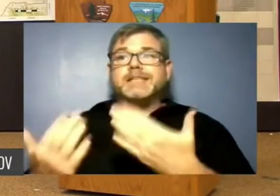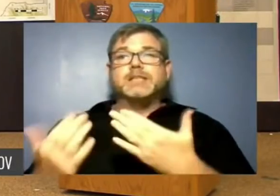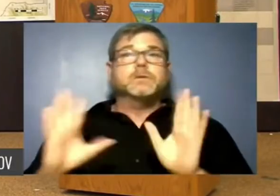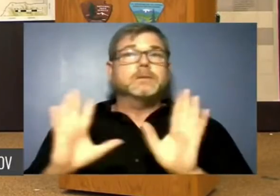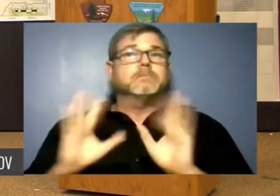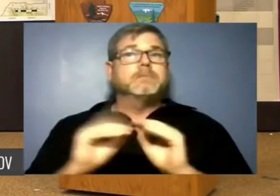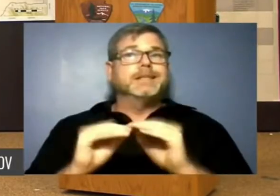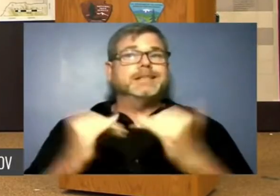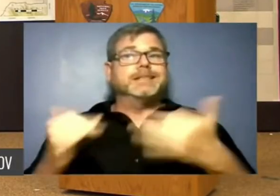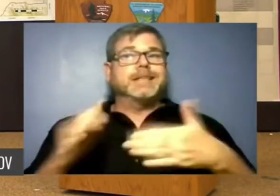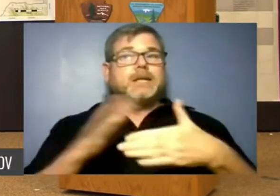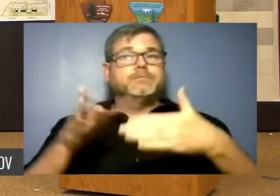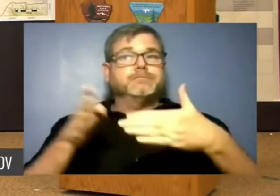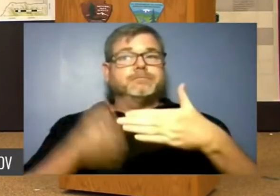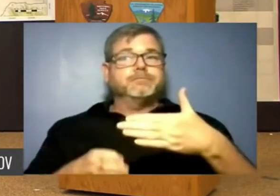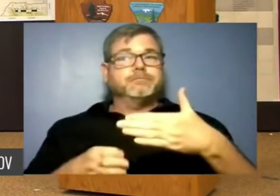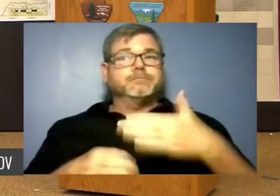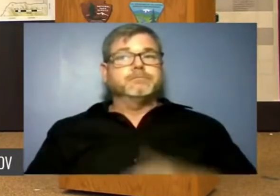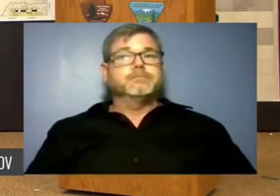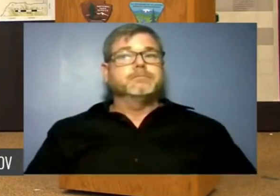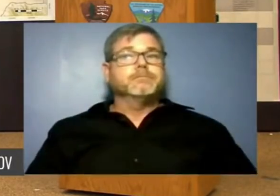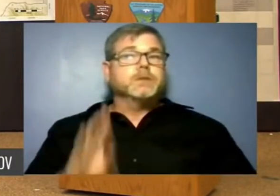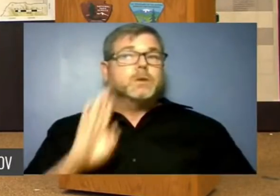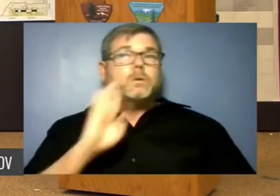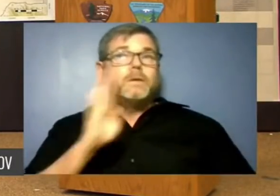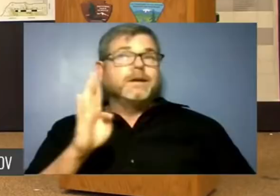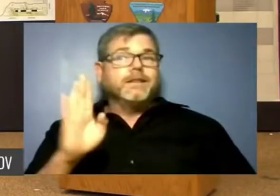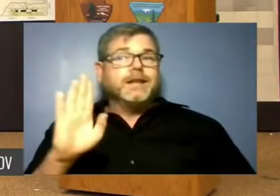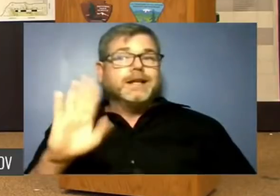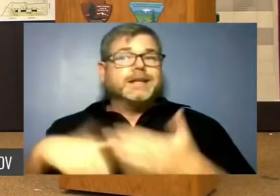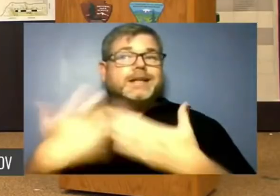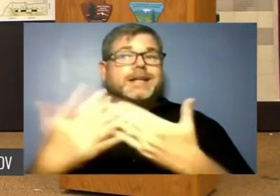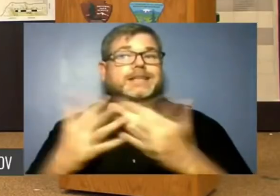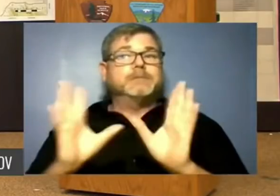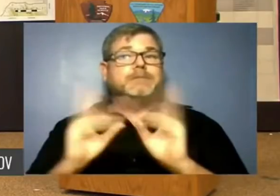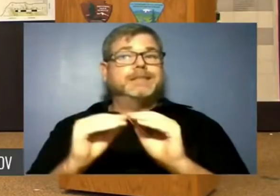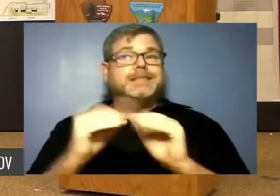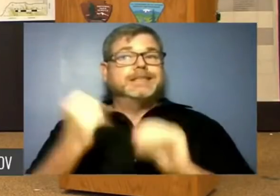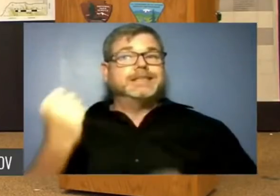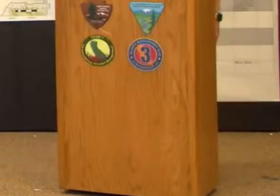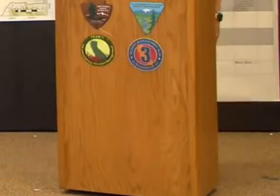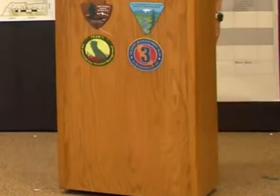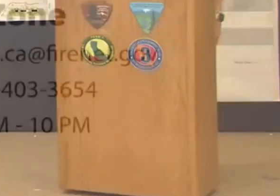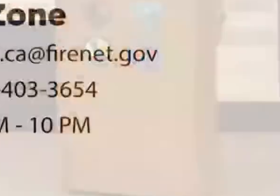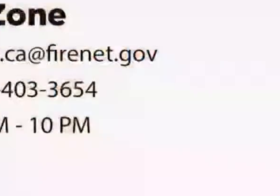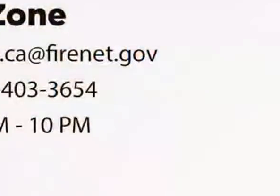meeting. We will have our next community meeting on Saturday night at 7:30 p.m. Thank you.